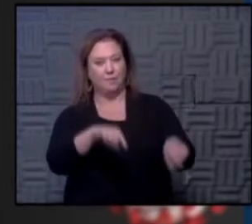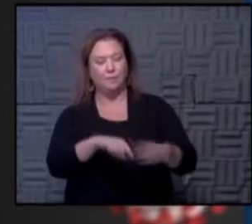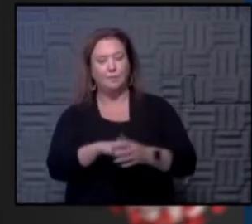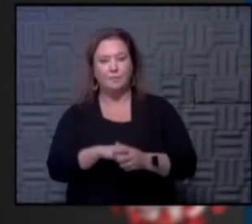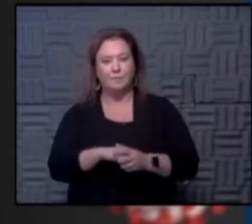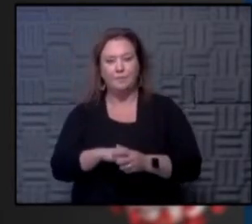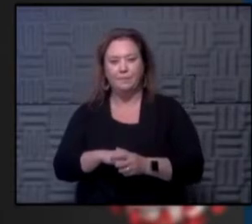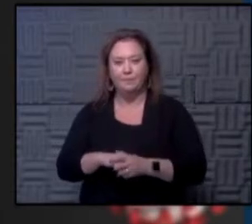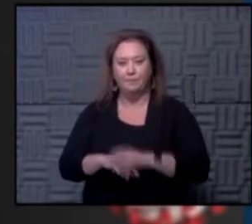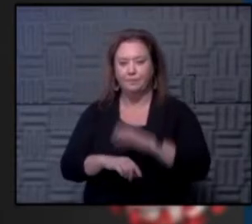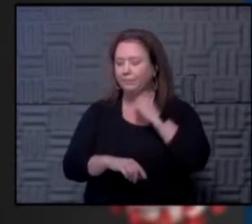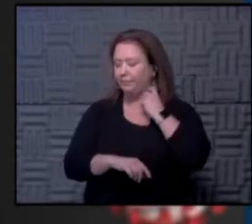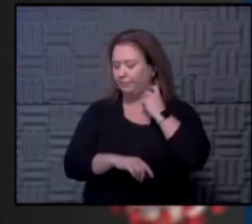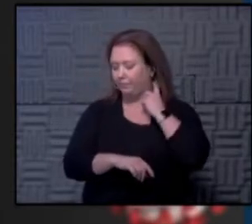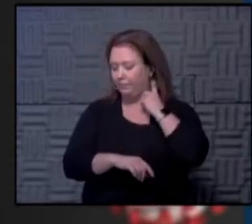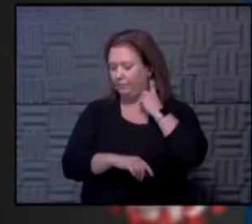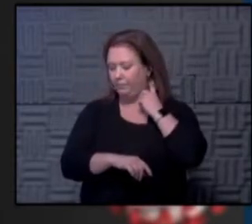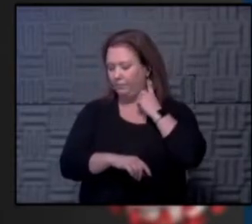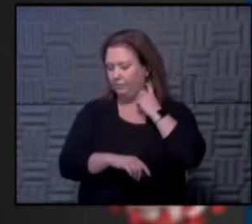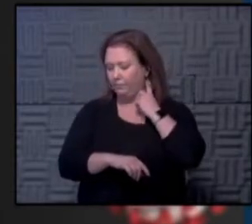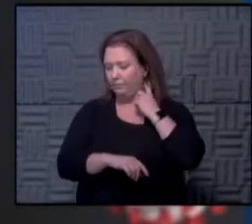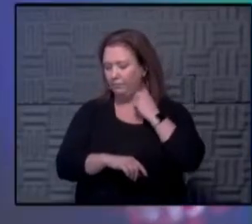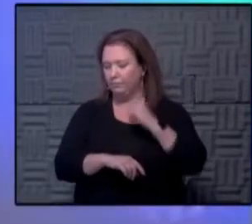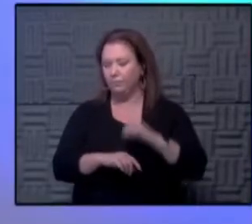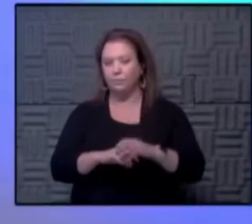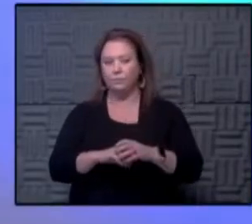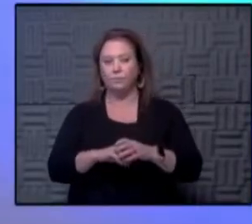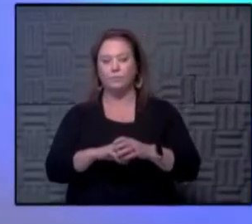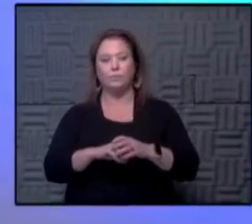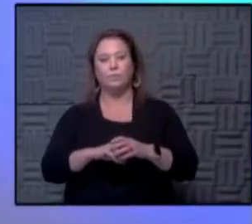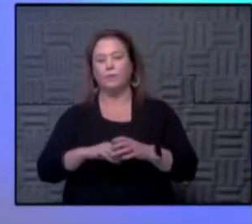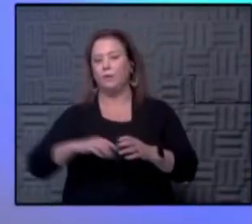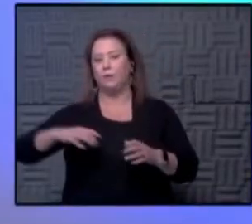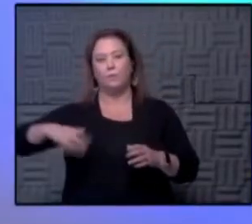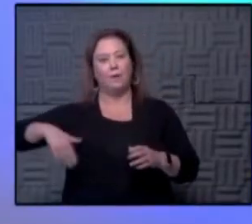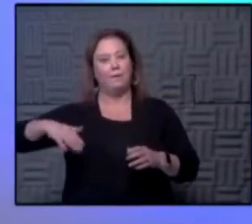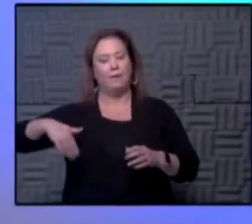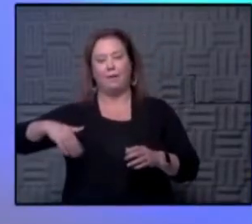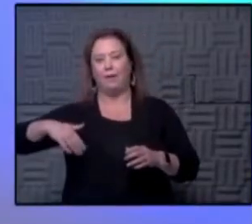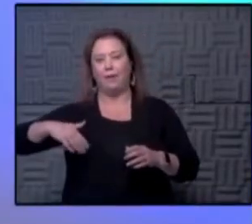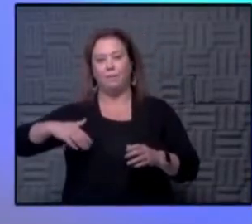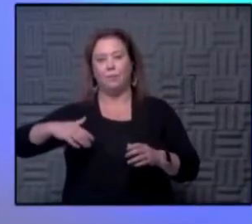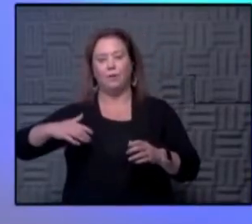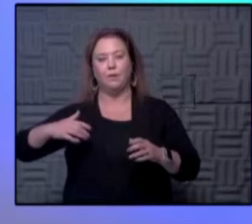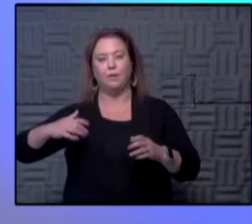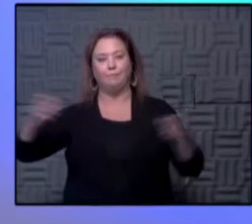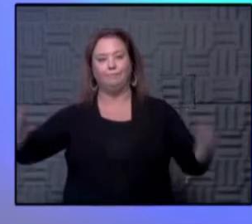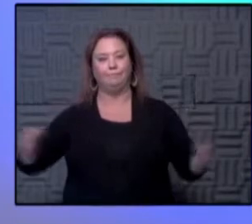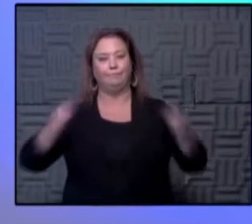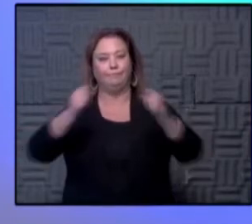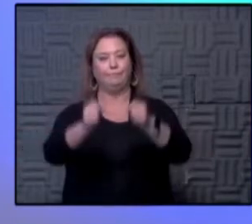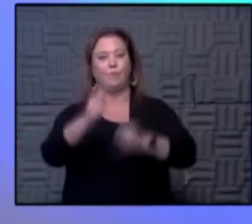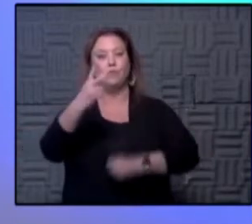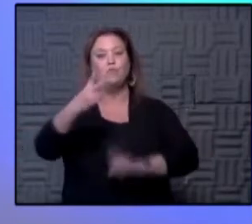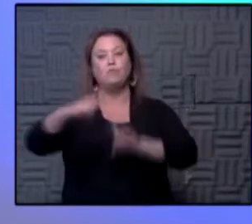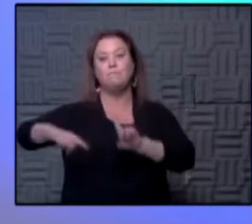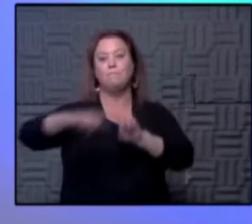Yeah, so we have not had to put two COVID-19 positive patients in the same